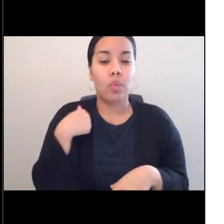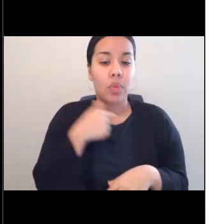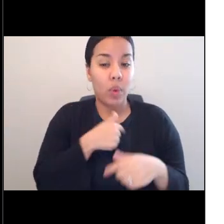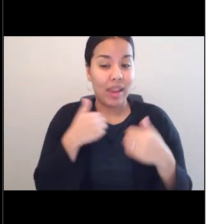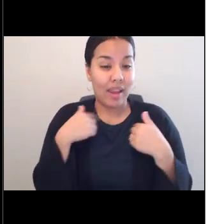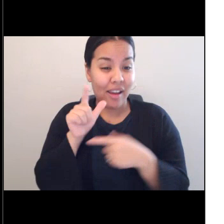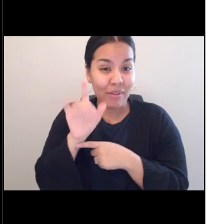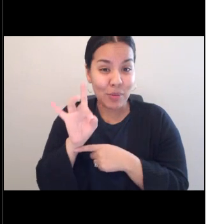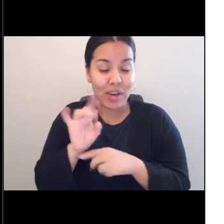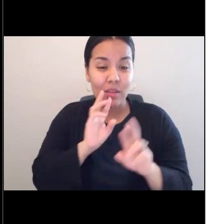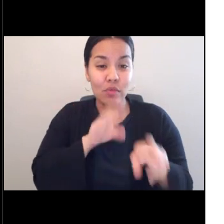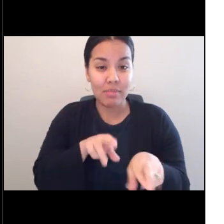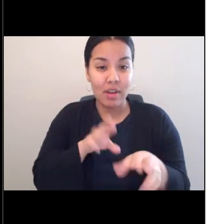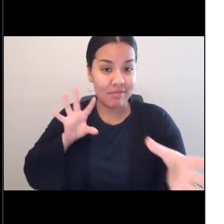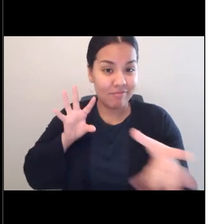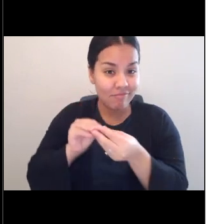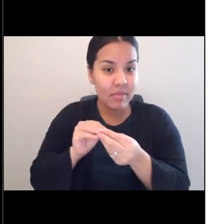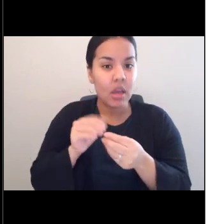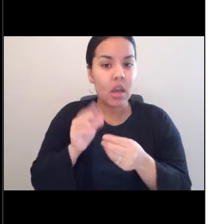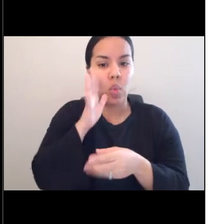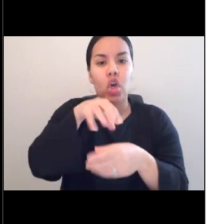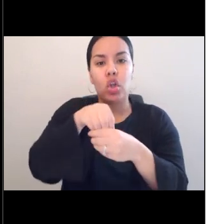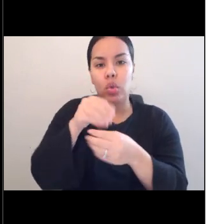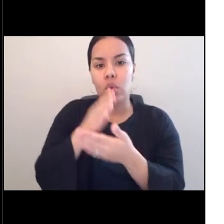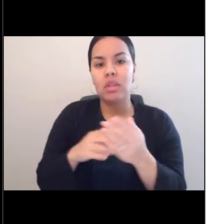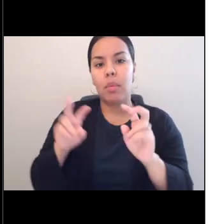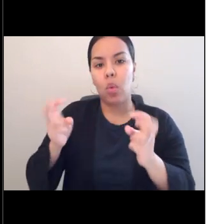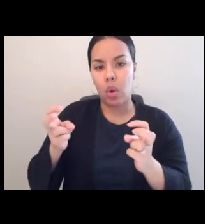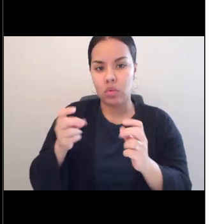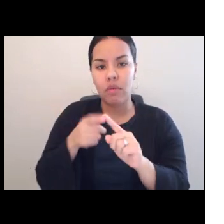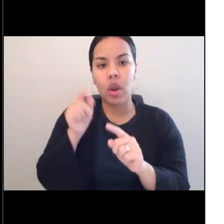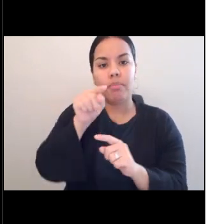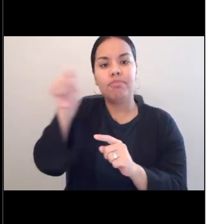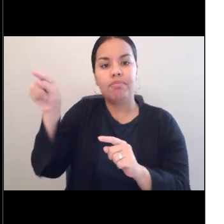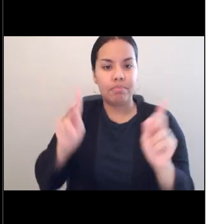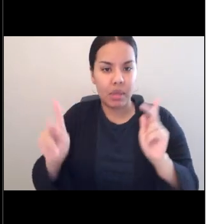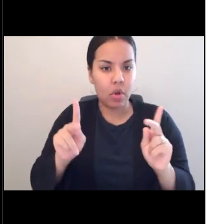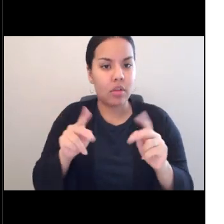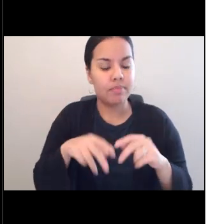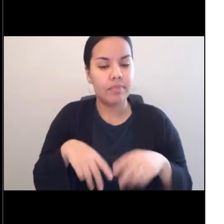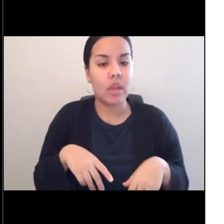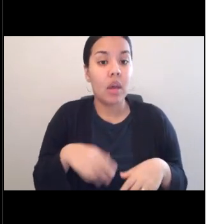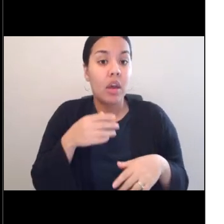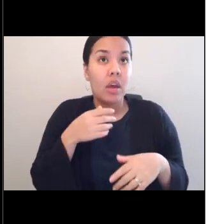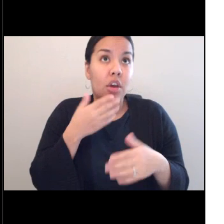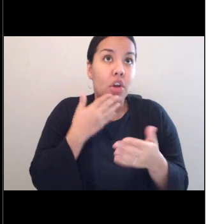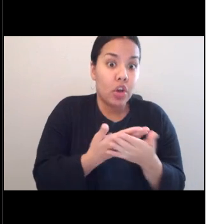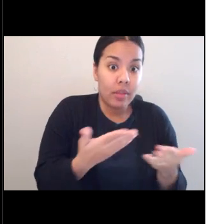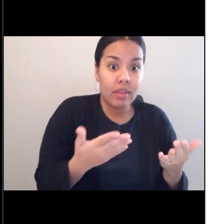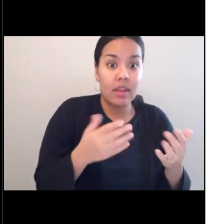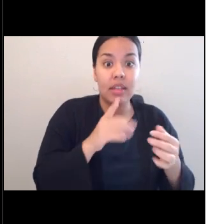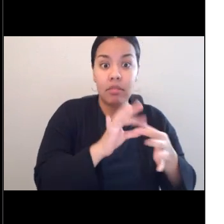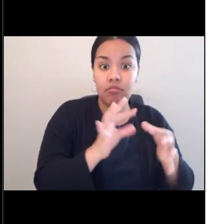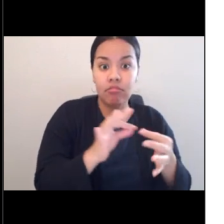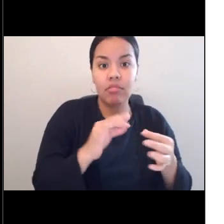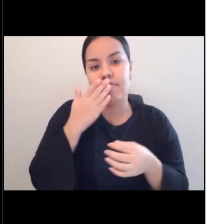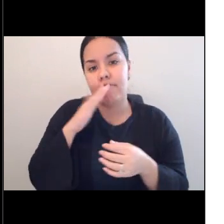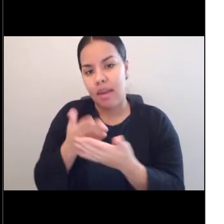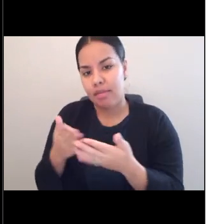responses, and we'll be including some quotes, some selected quotes from people on the good things and the bad things about Linguist Twitter